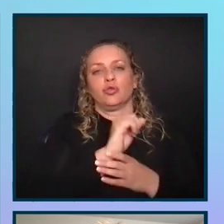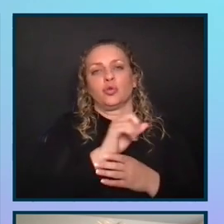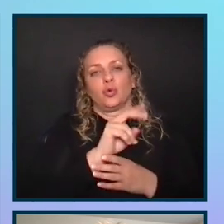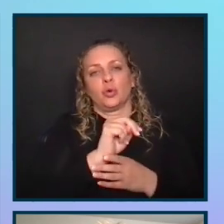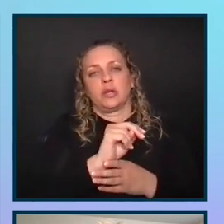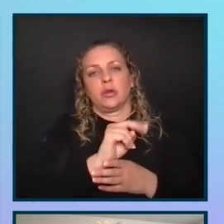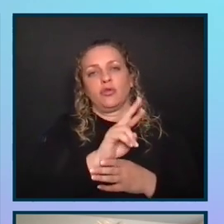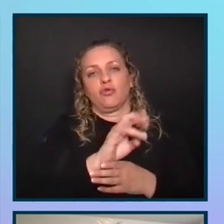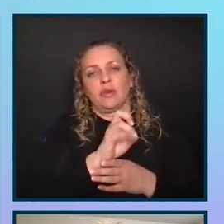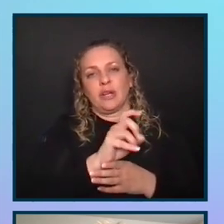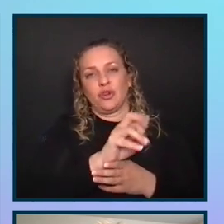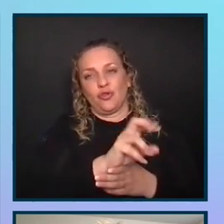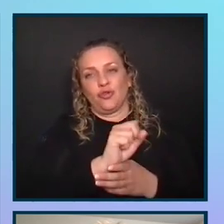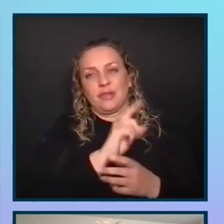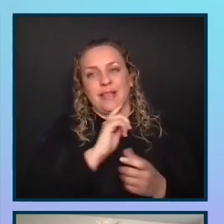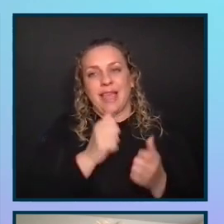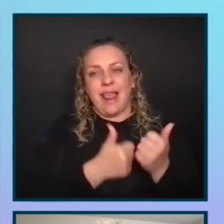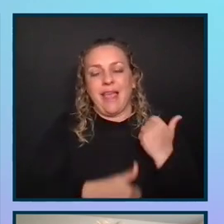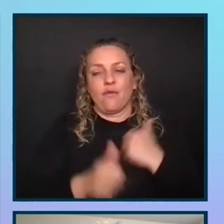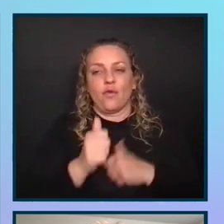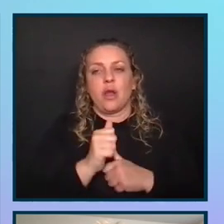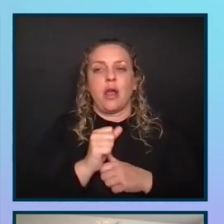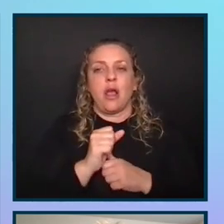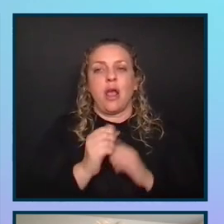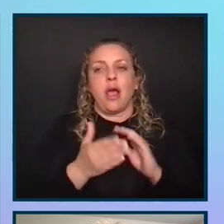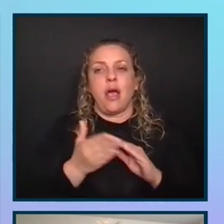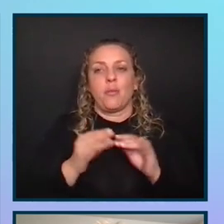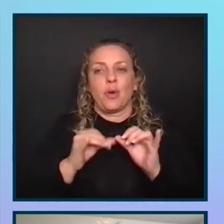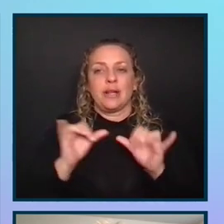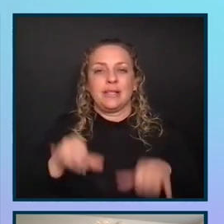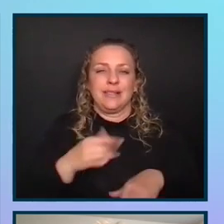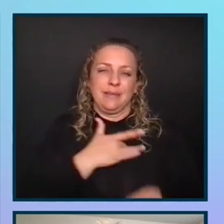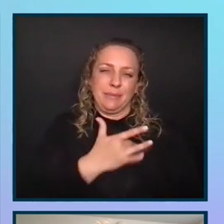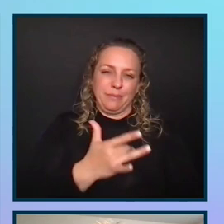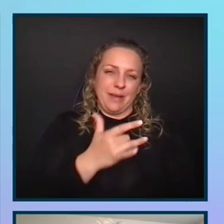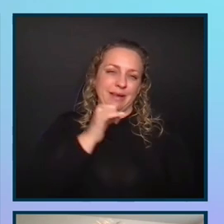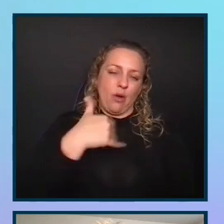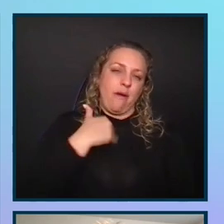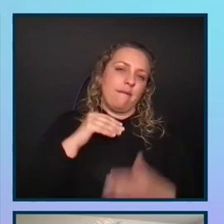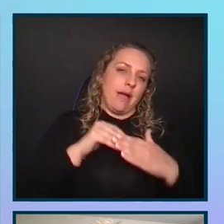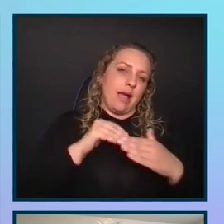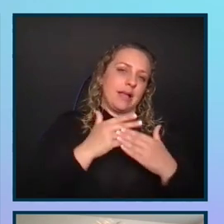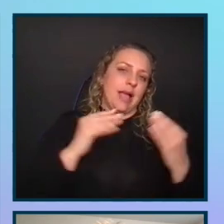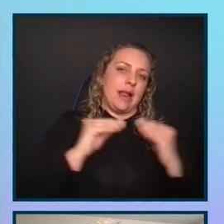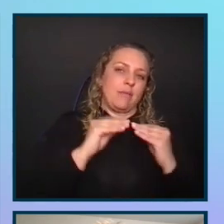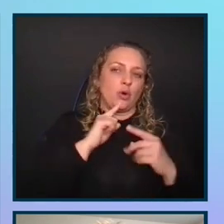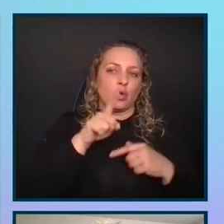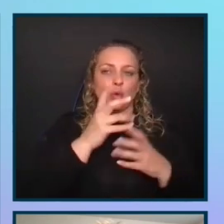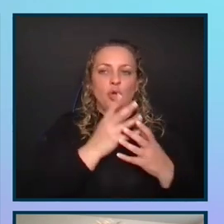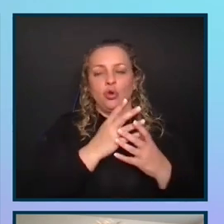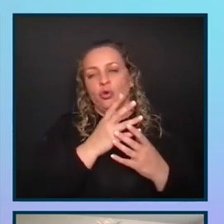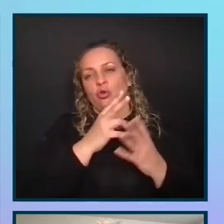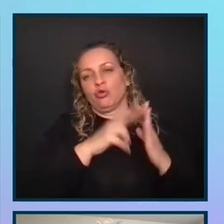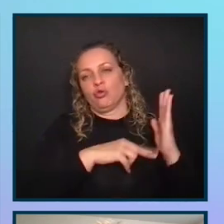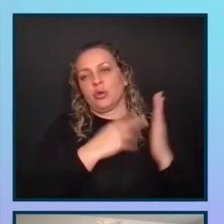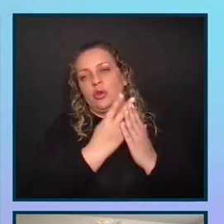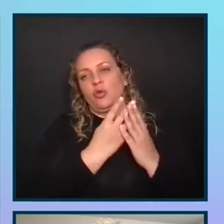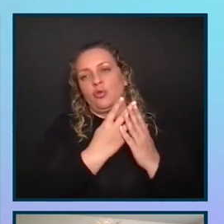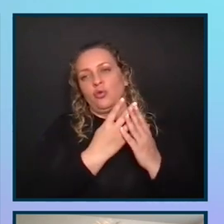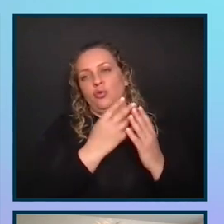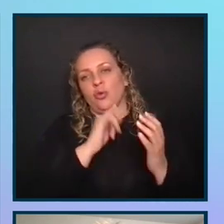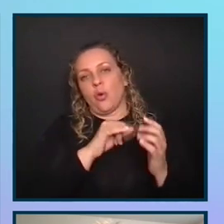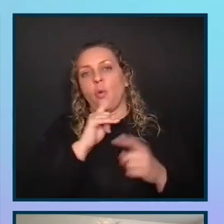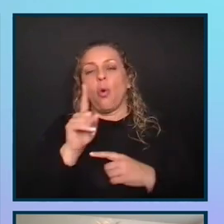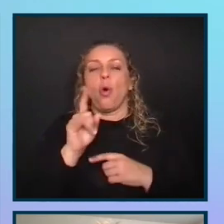into just about every operating system, it's unlikely that someone wouldn't have access anymore to a screen reader or magnification